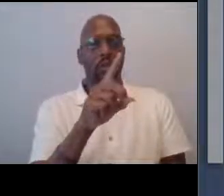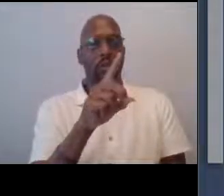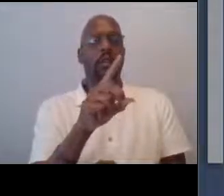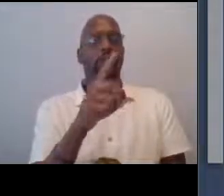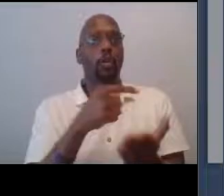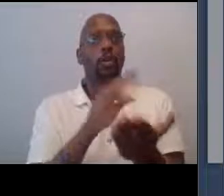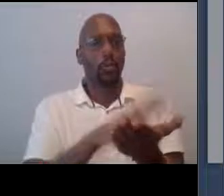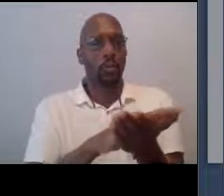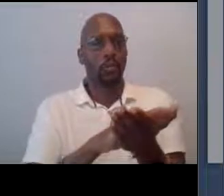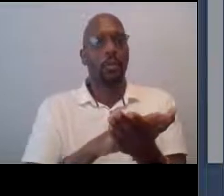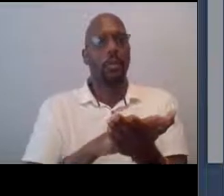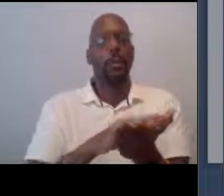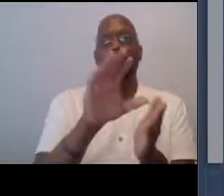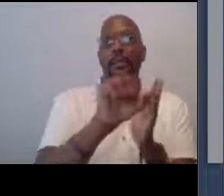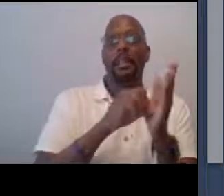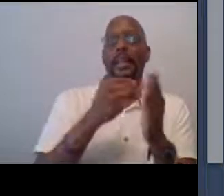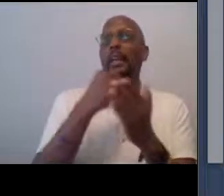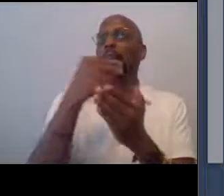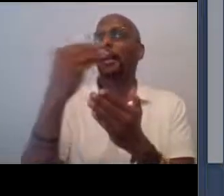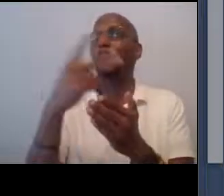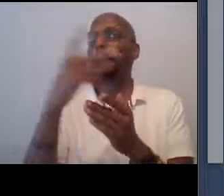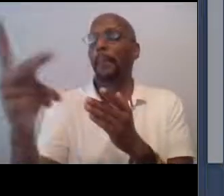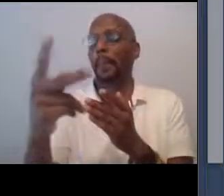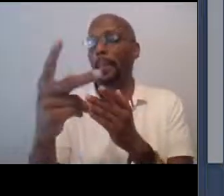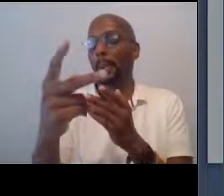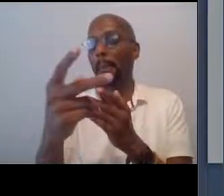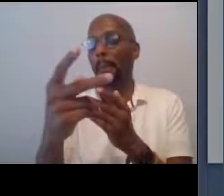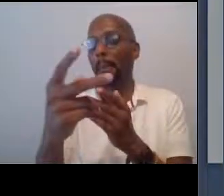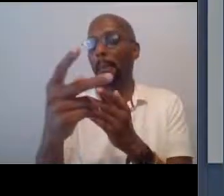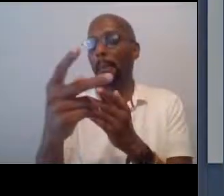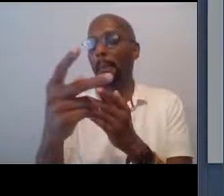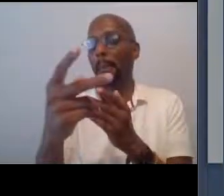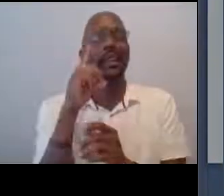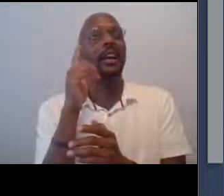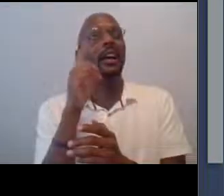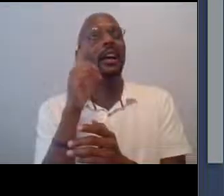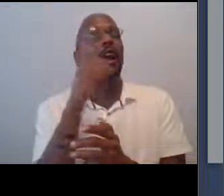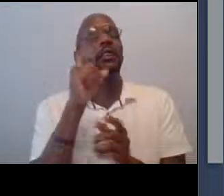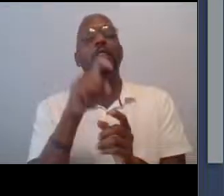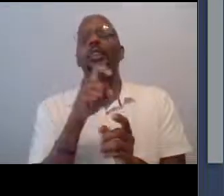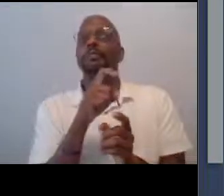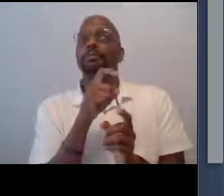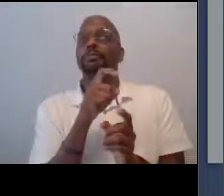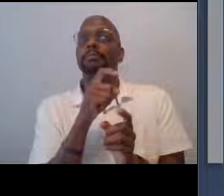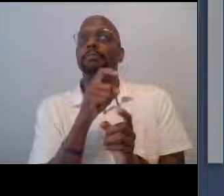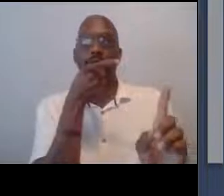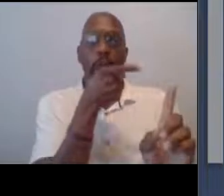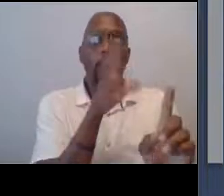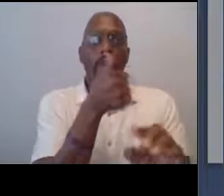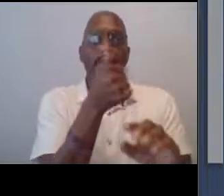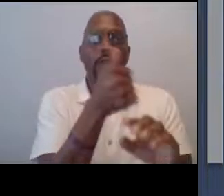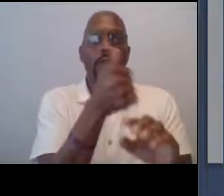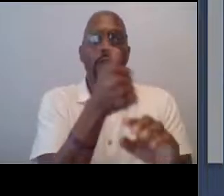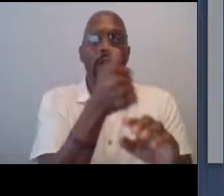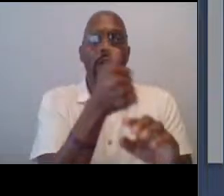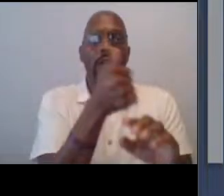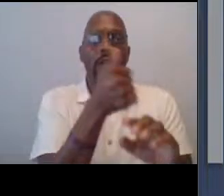Upward mobility for all of California should remain our objective, and that is the best achieved through